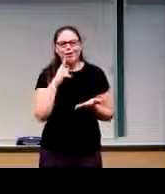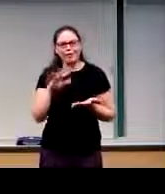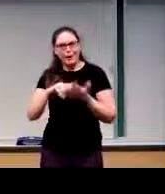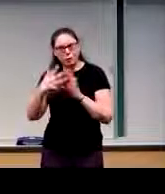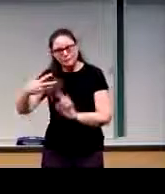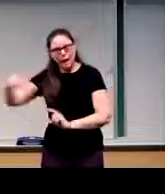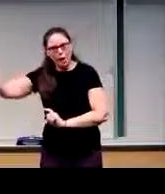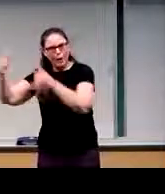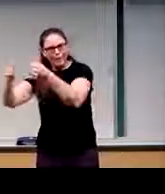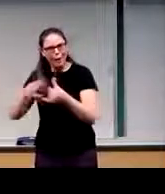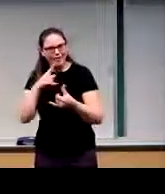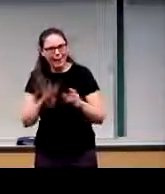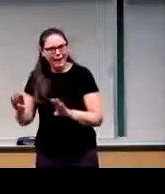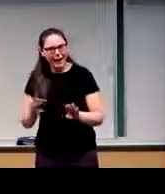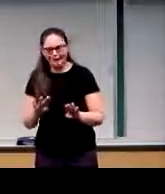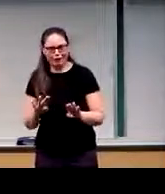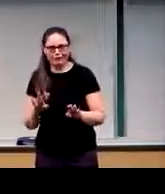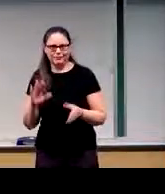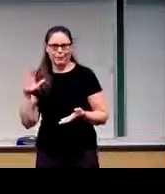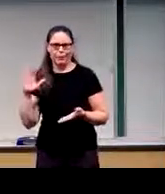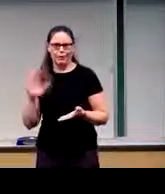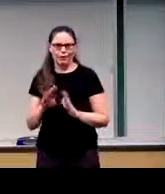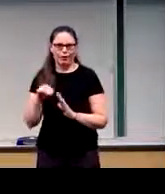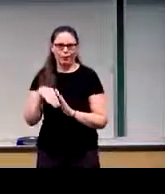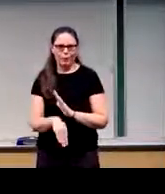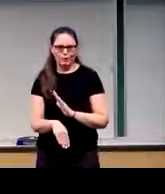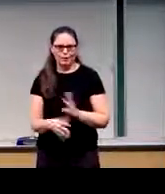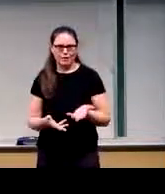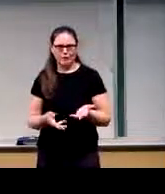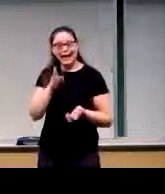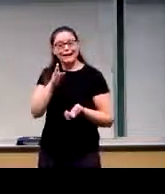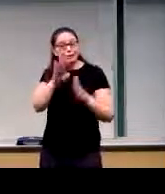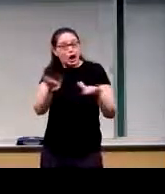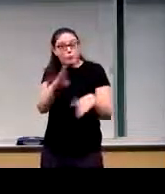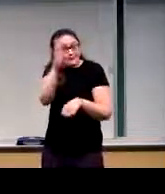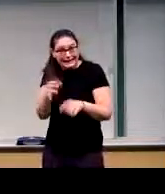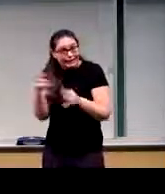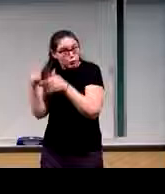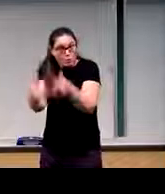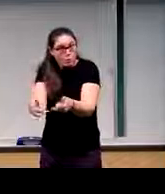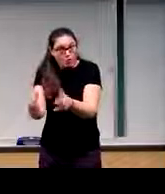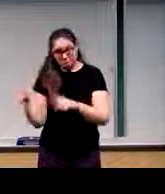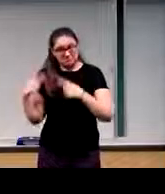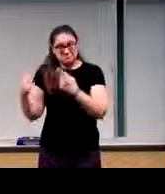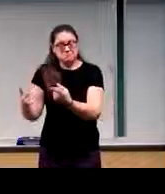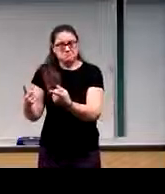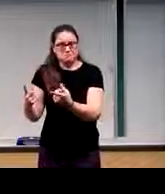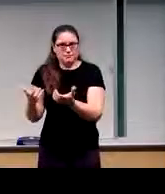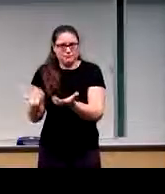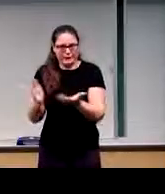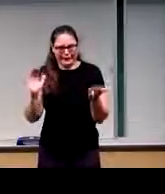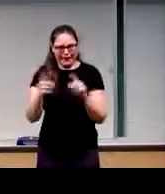goes down compared to children who are never rewarded in the first place. So